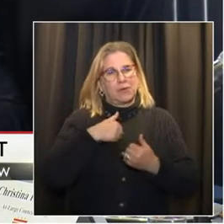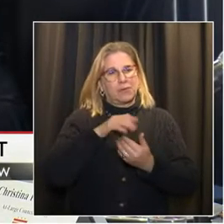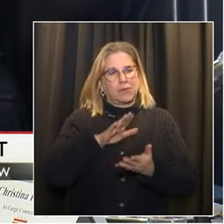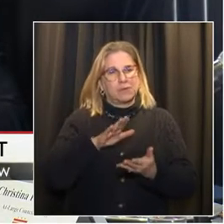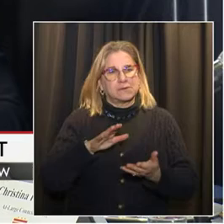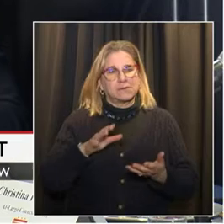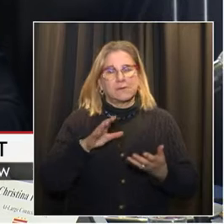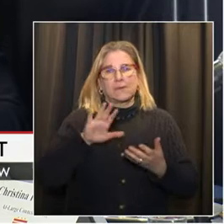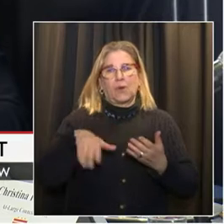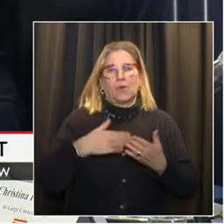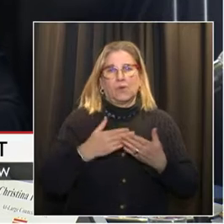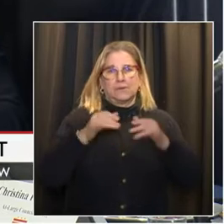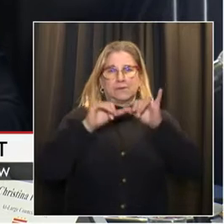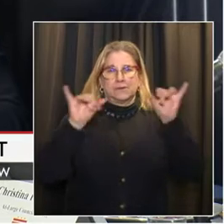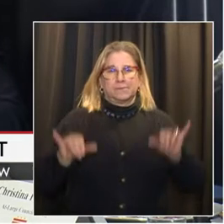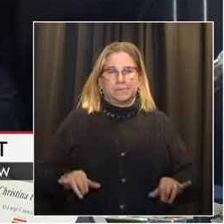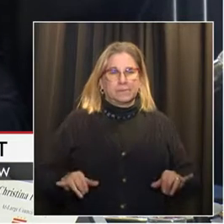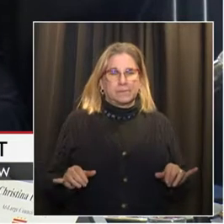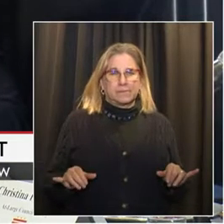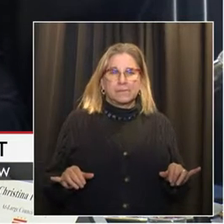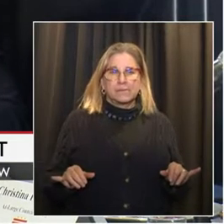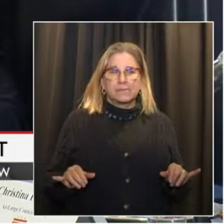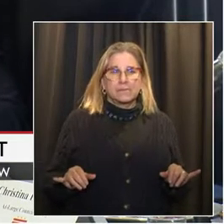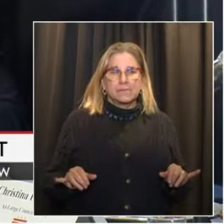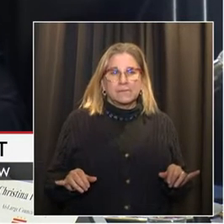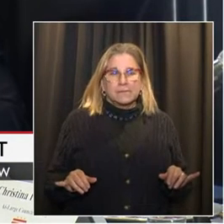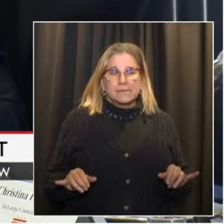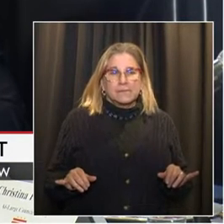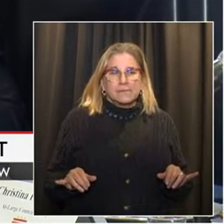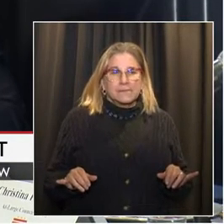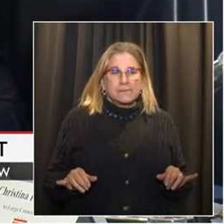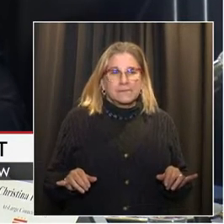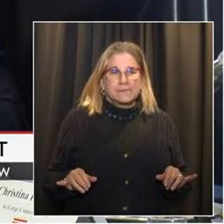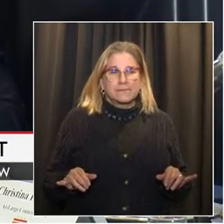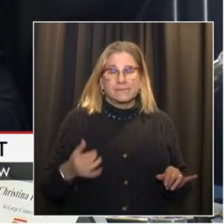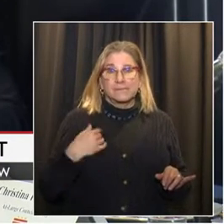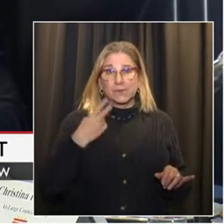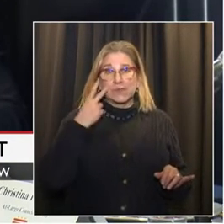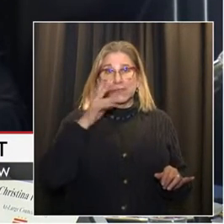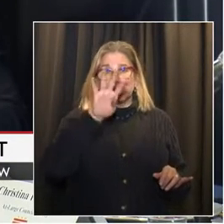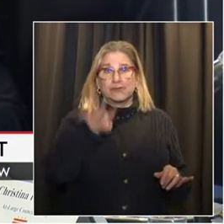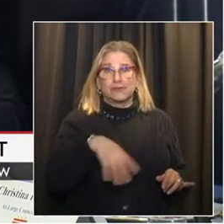these charts, what these charts would show us if we looked at issues like truancy,